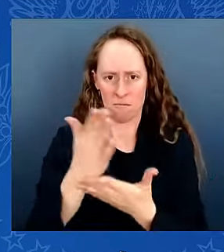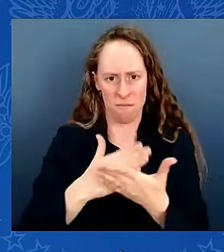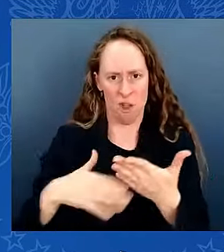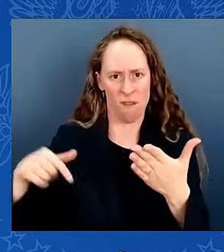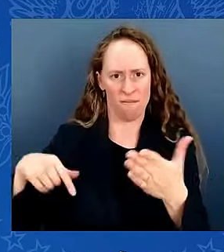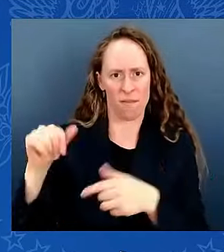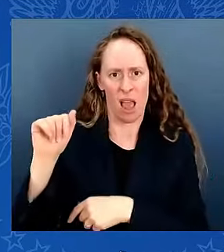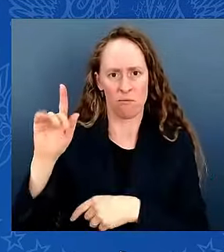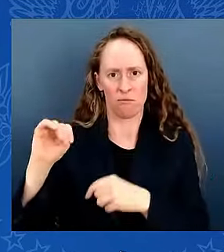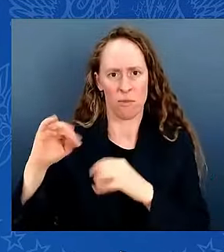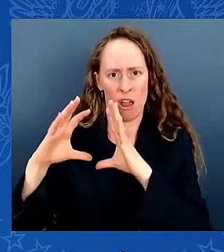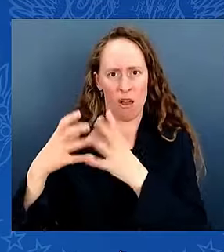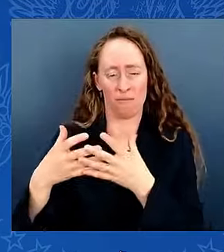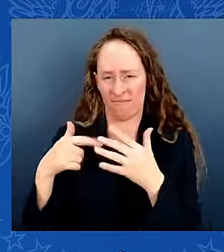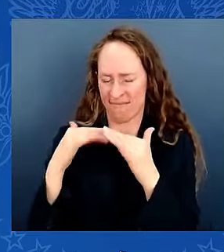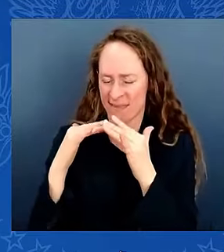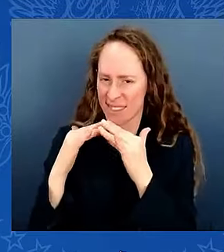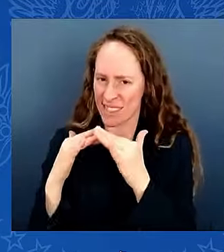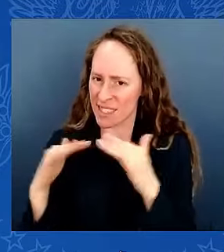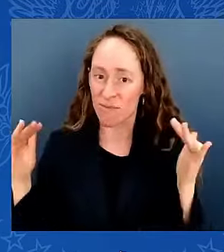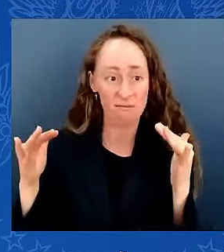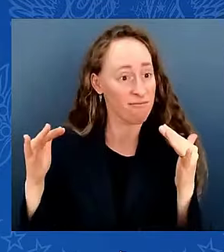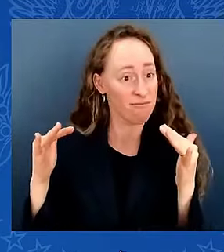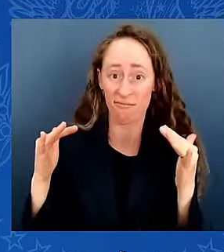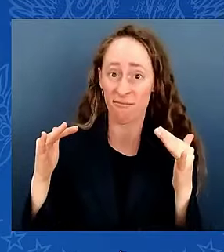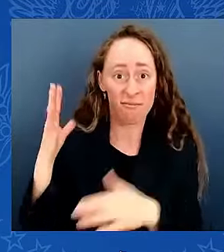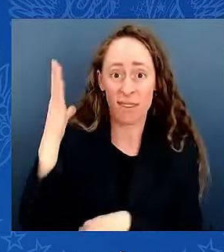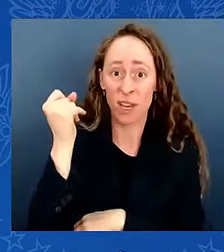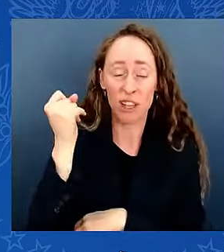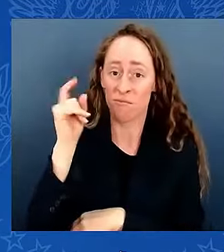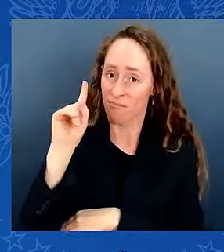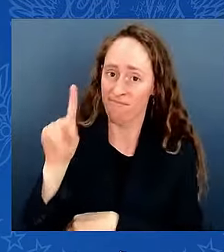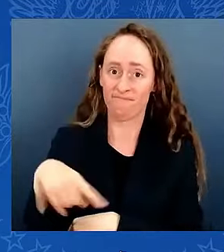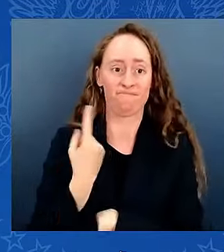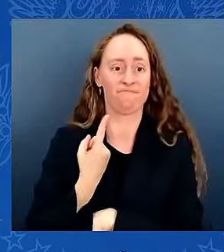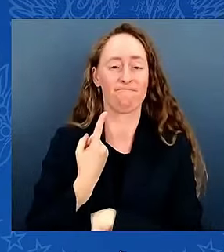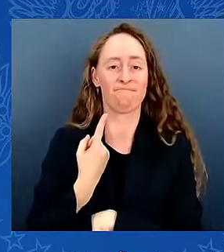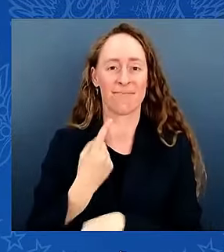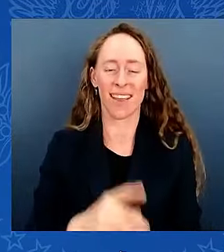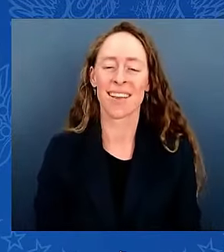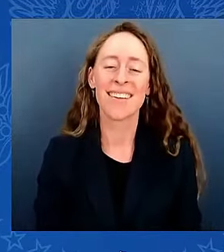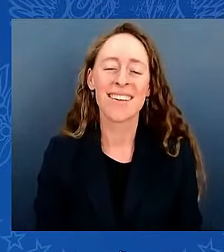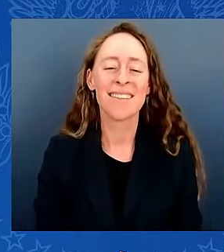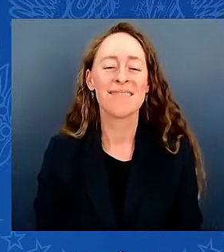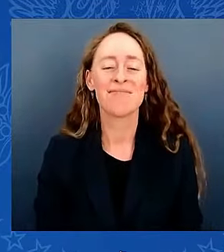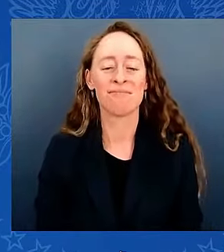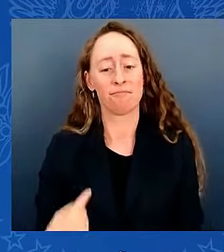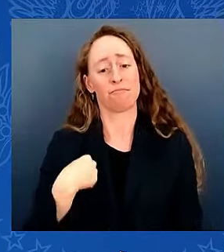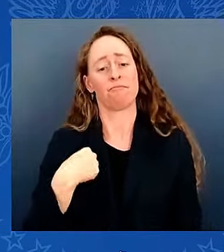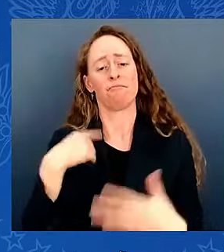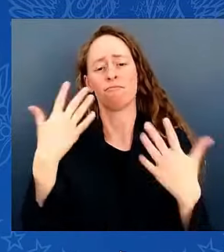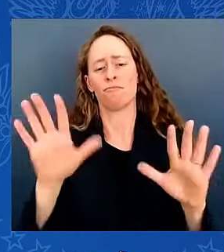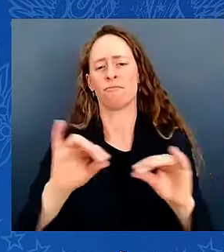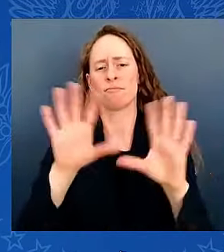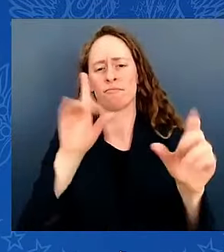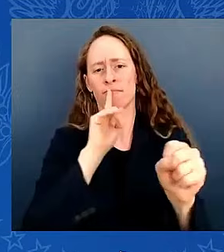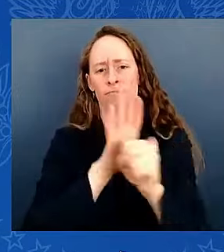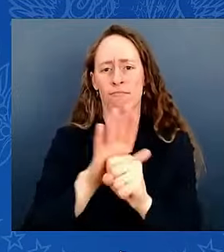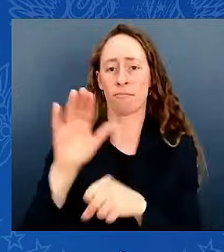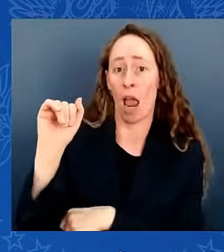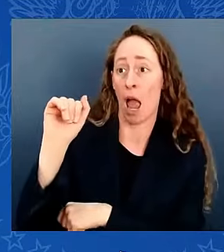nation. I made a commitment. My administration would look like America, and it